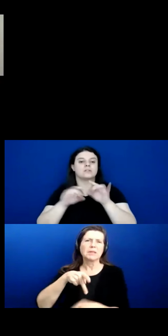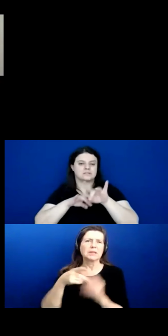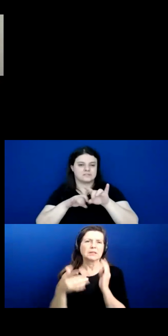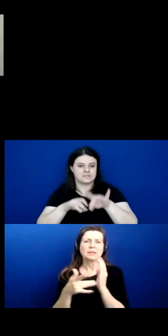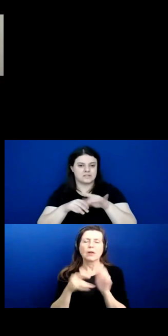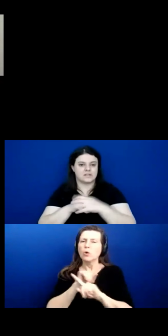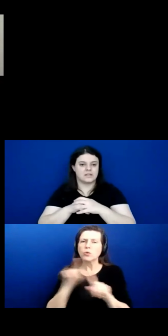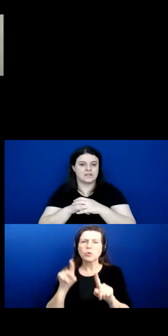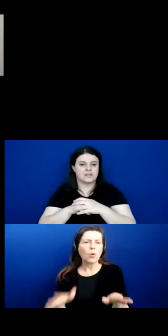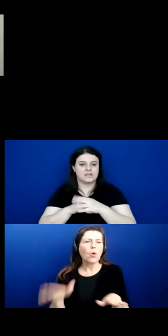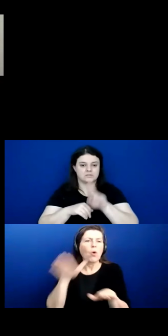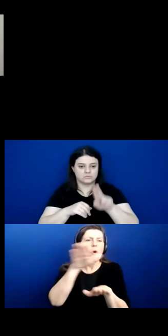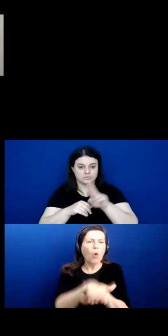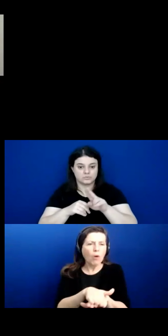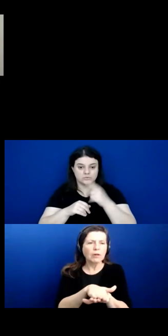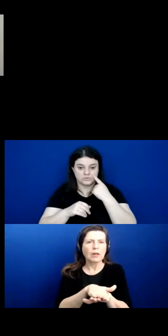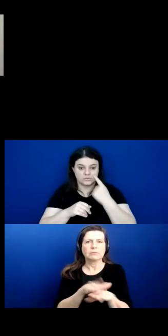Van Est.